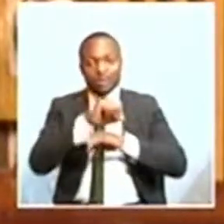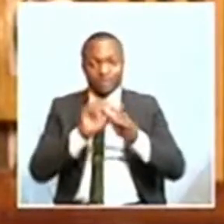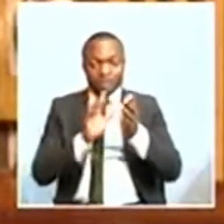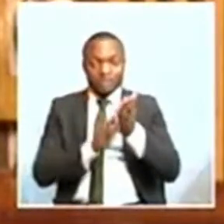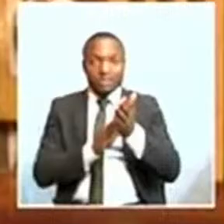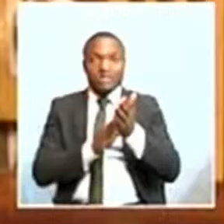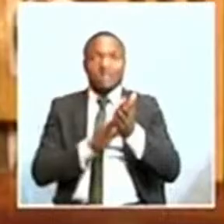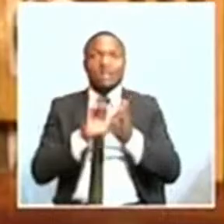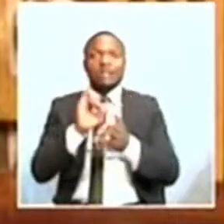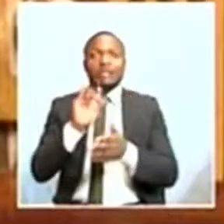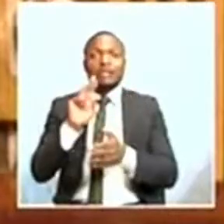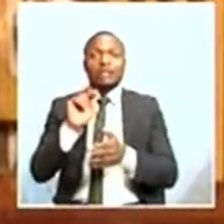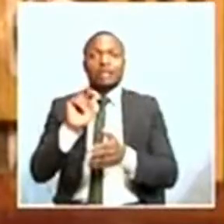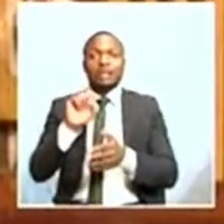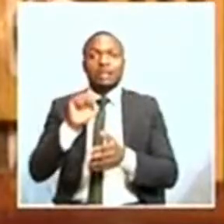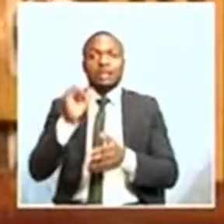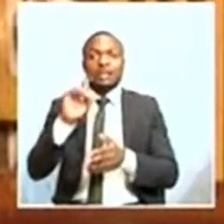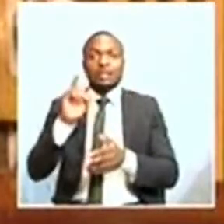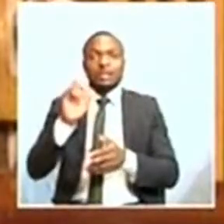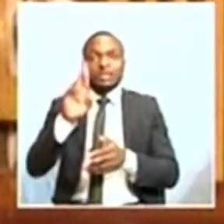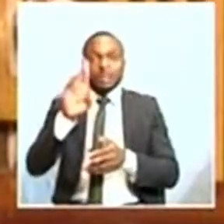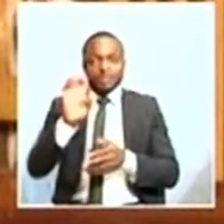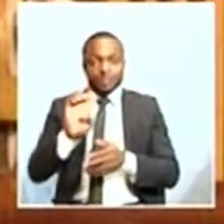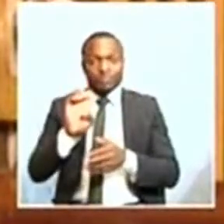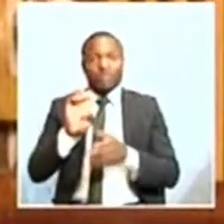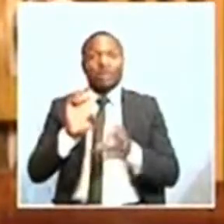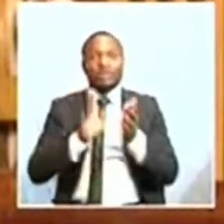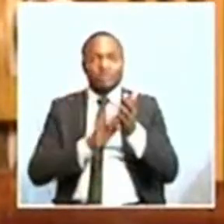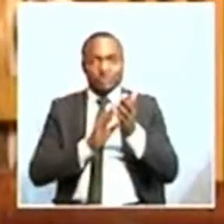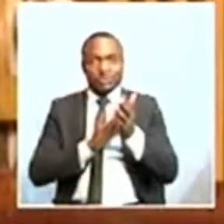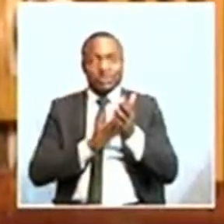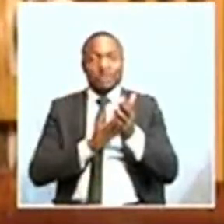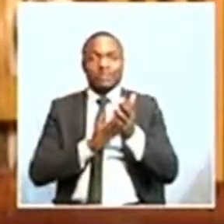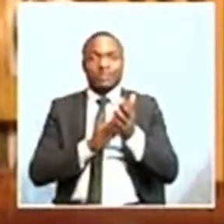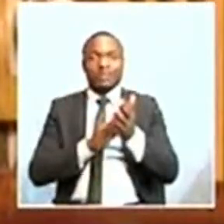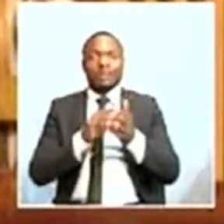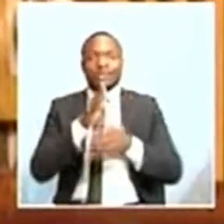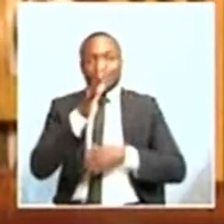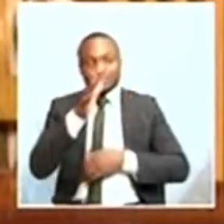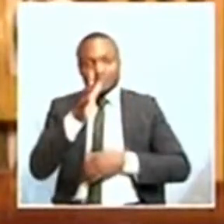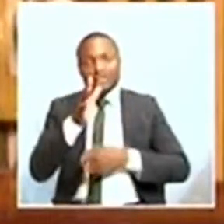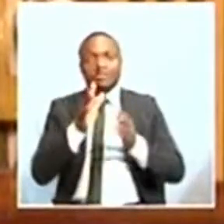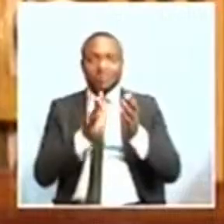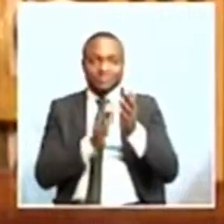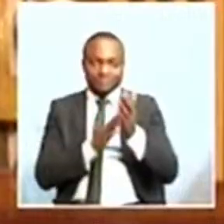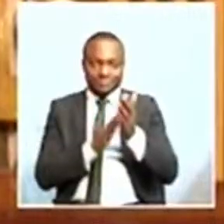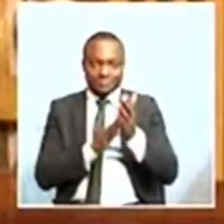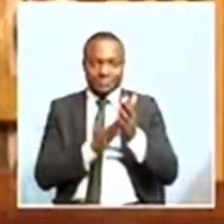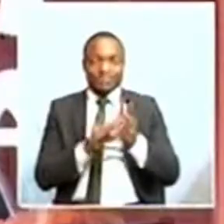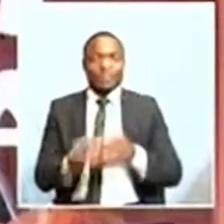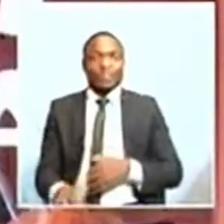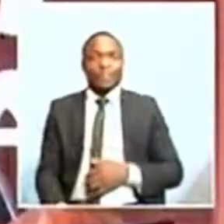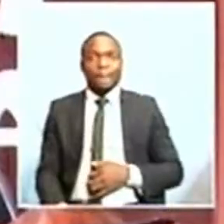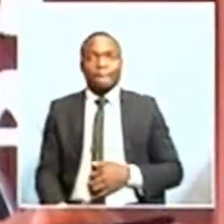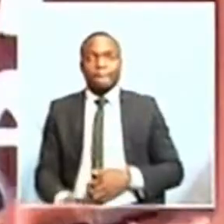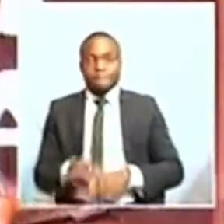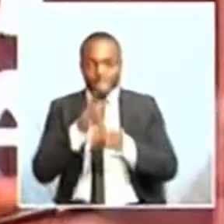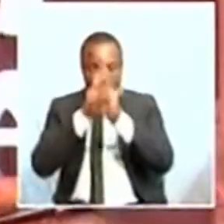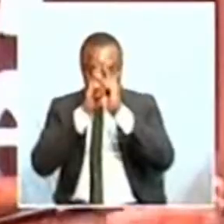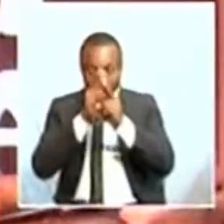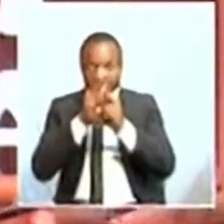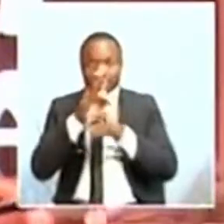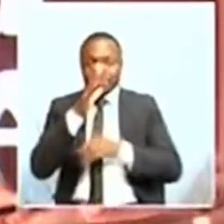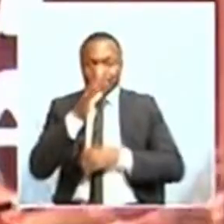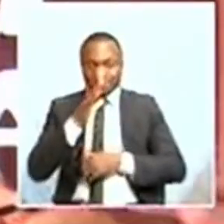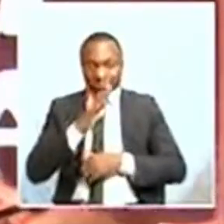Grandma Nursery and Primary School. Thereafter, there was also another announcement, Pauline. Yes, the Honourable Madam Speaker